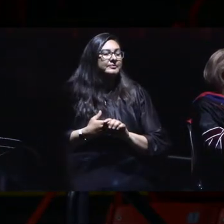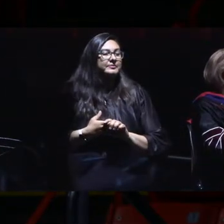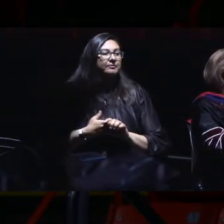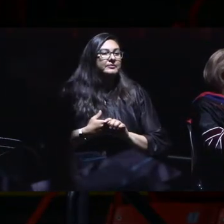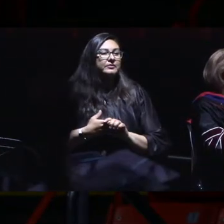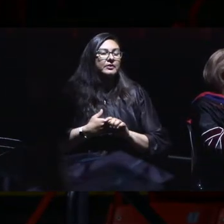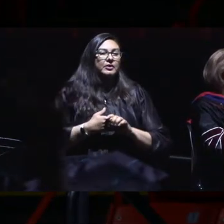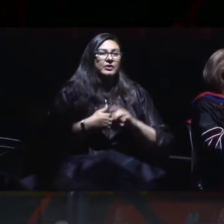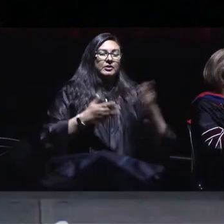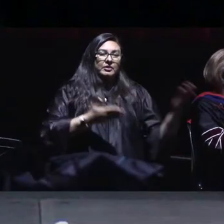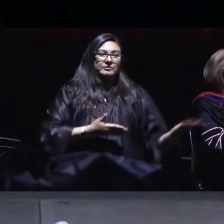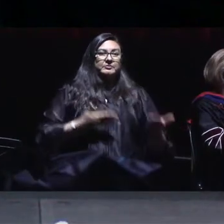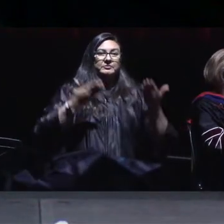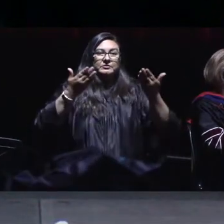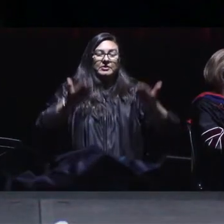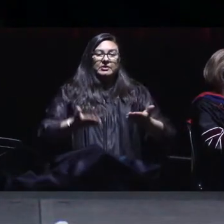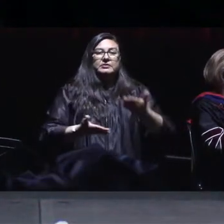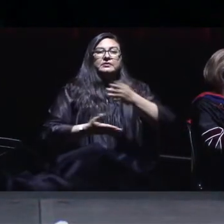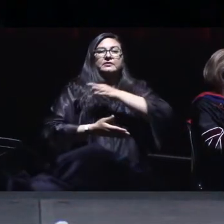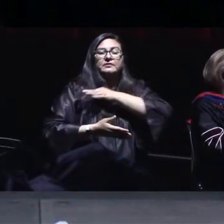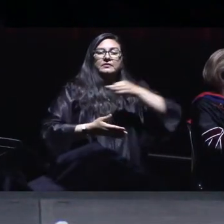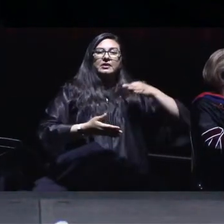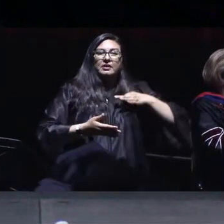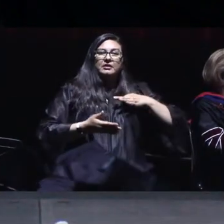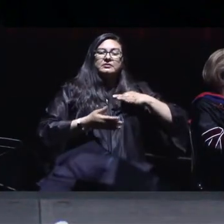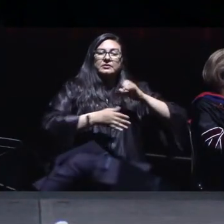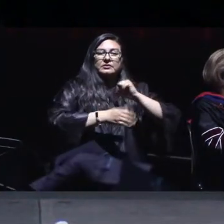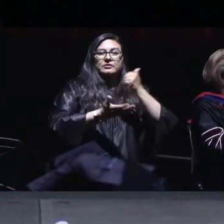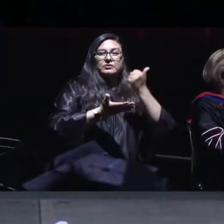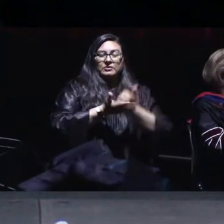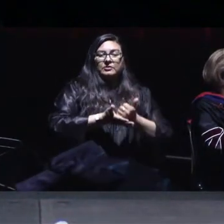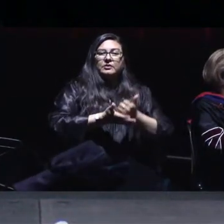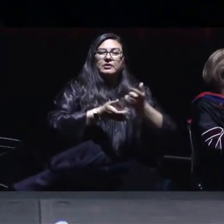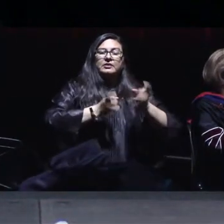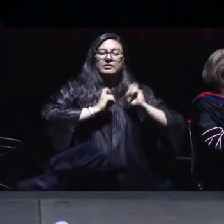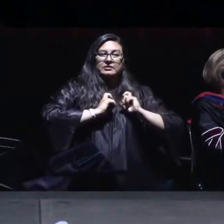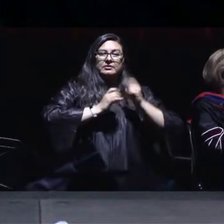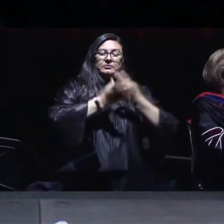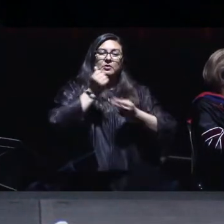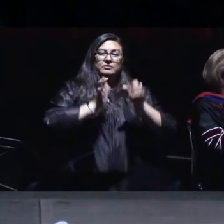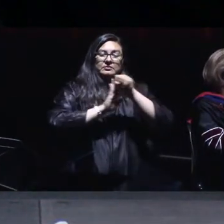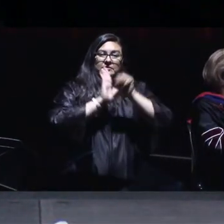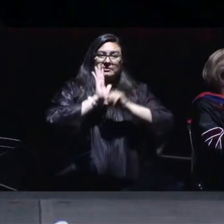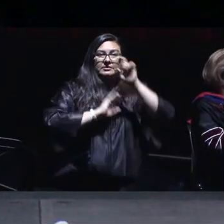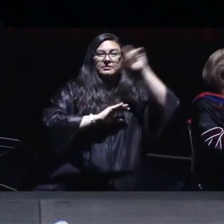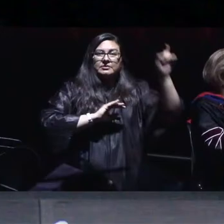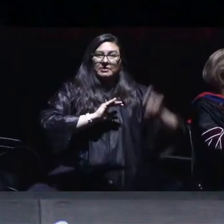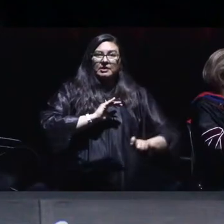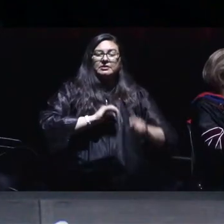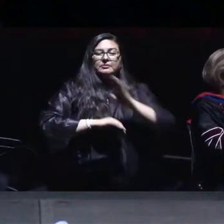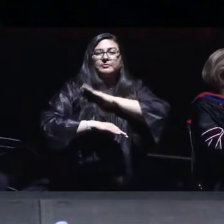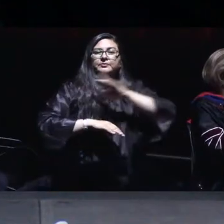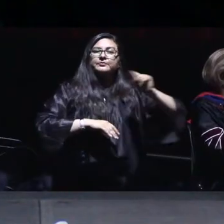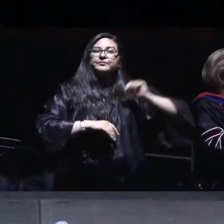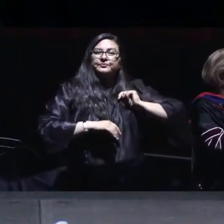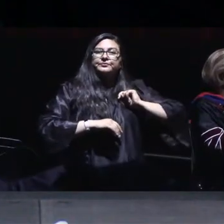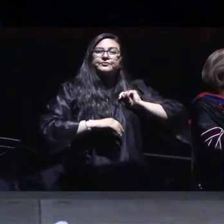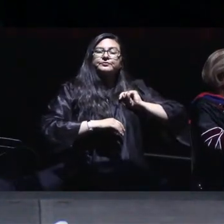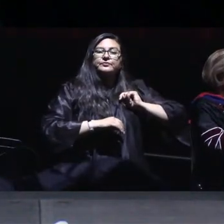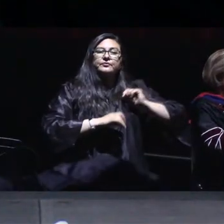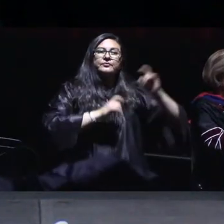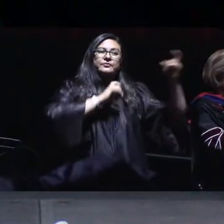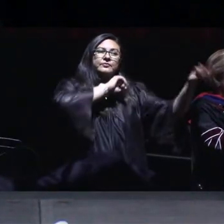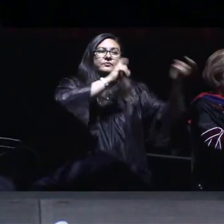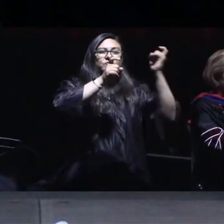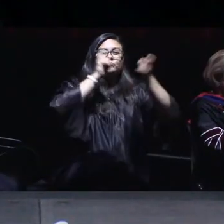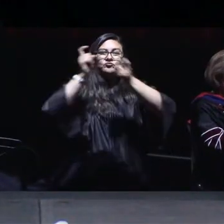On the recommendation of the faculty and the authority vested in me by both the state of Texas and our Board of Trustees, I confer